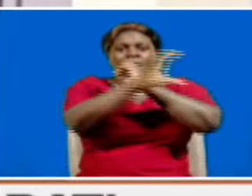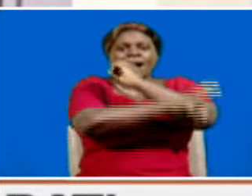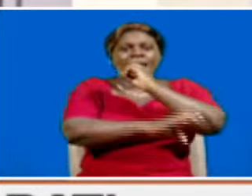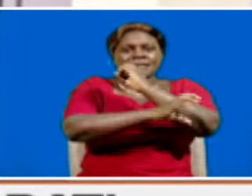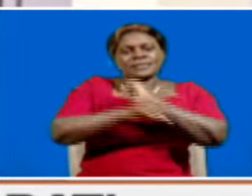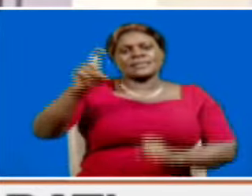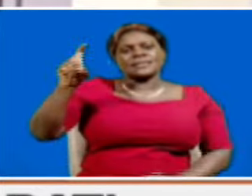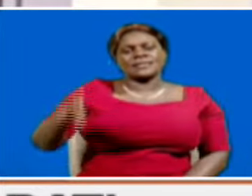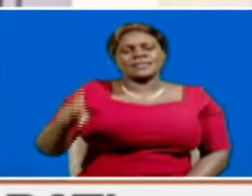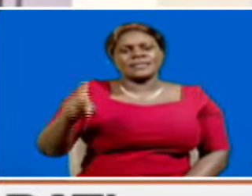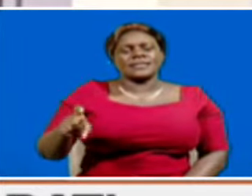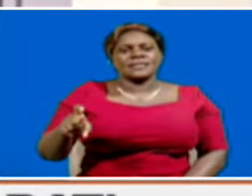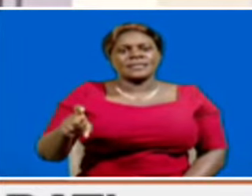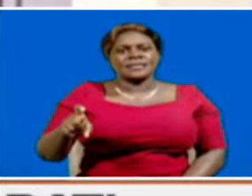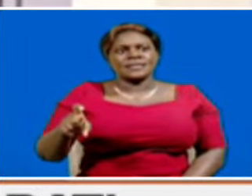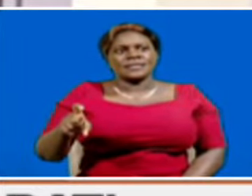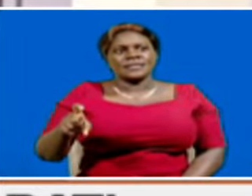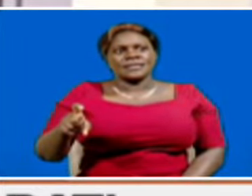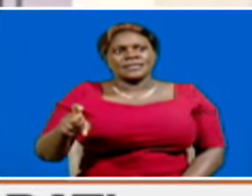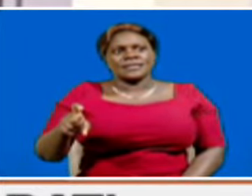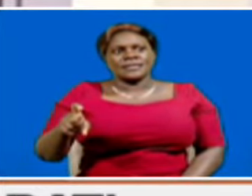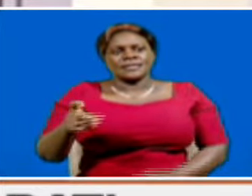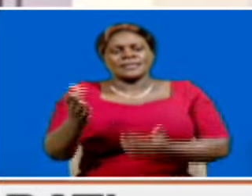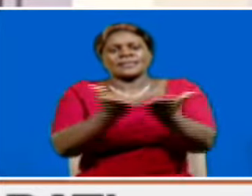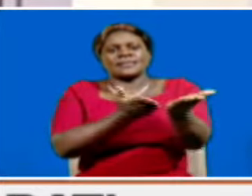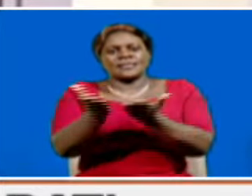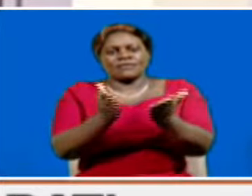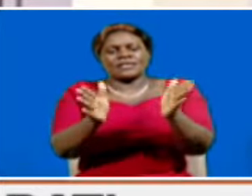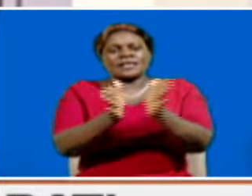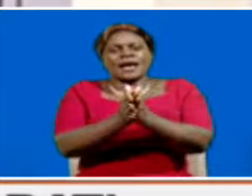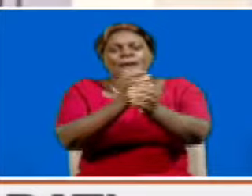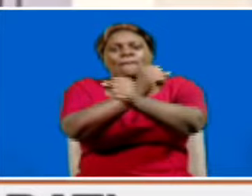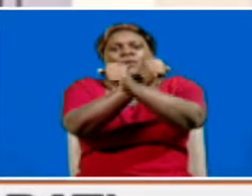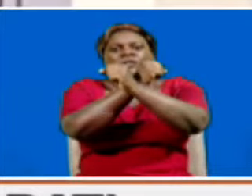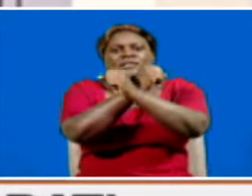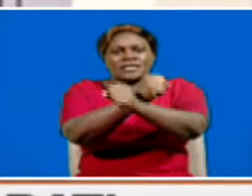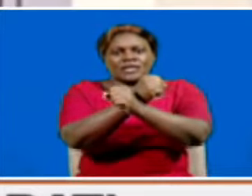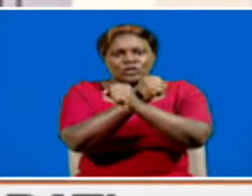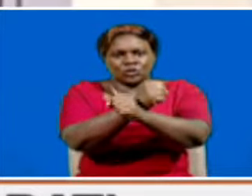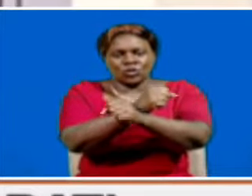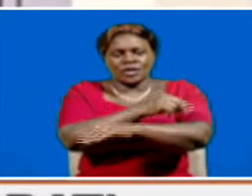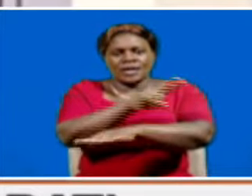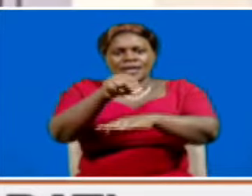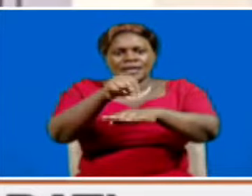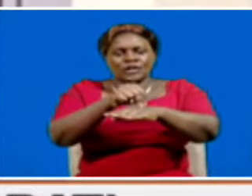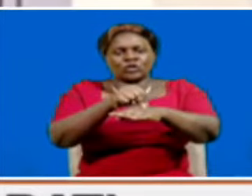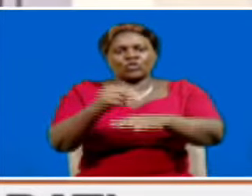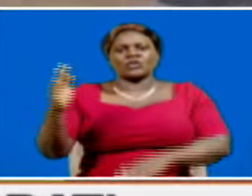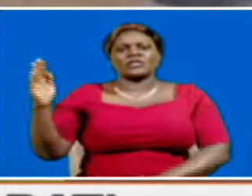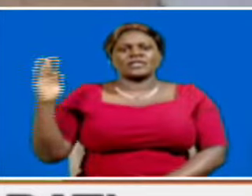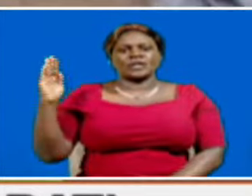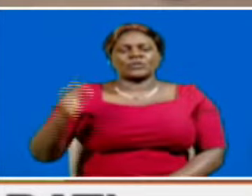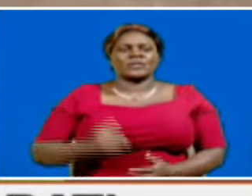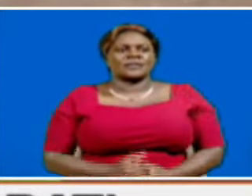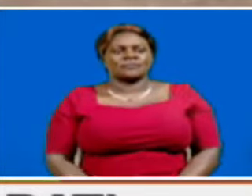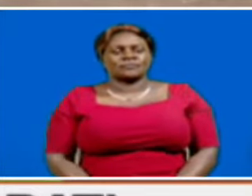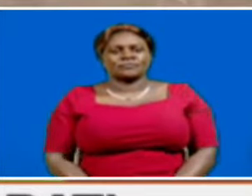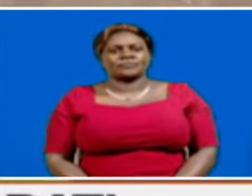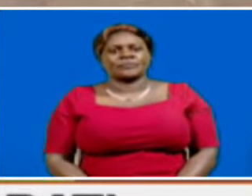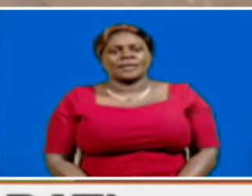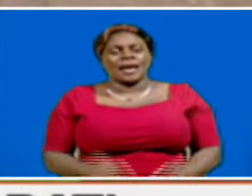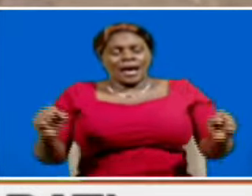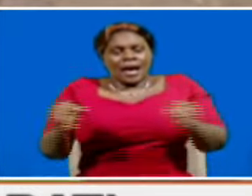requires efficient services and the protection of its national security organs.